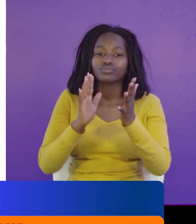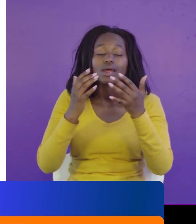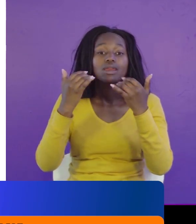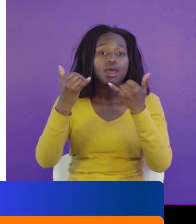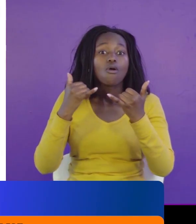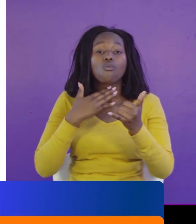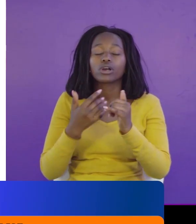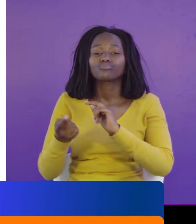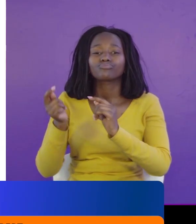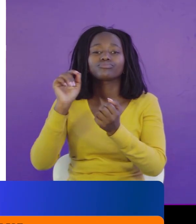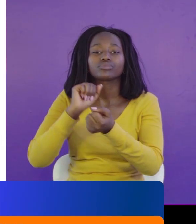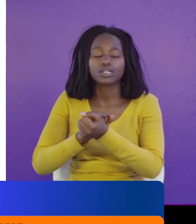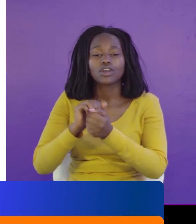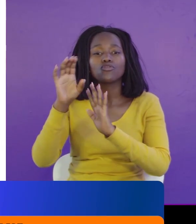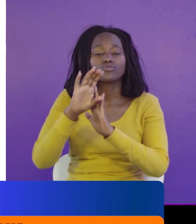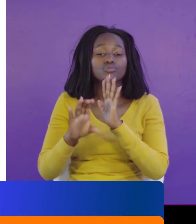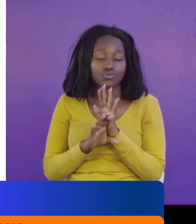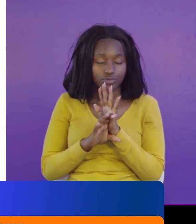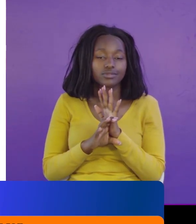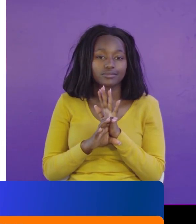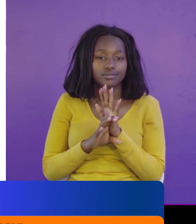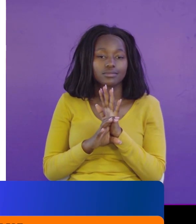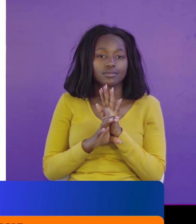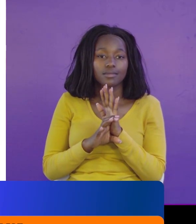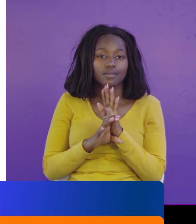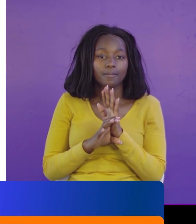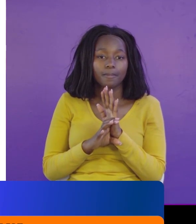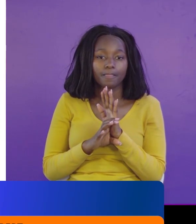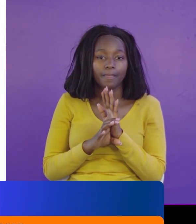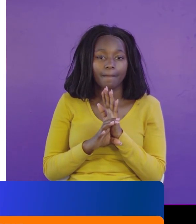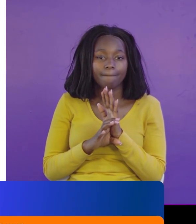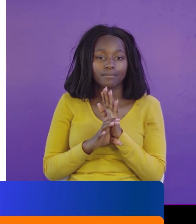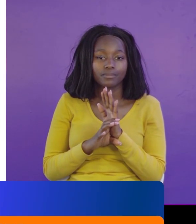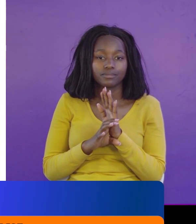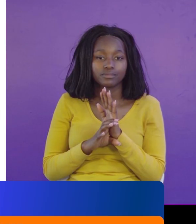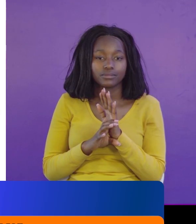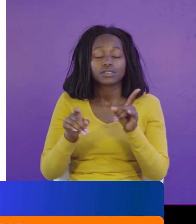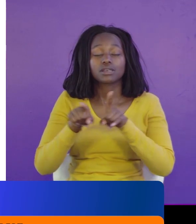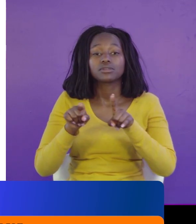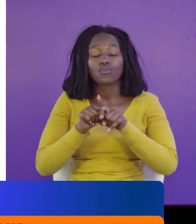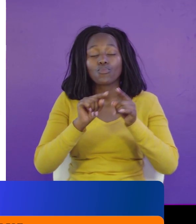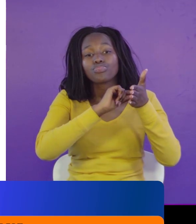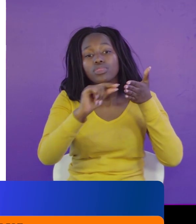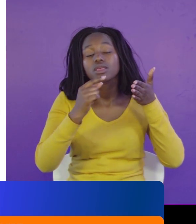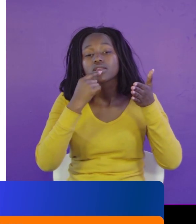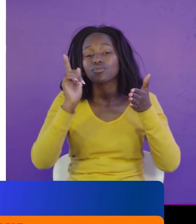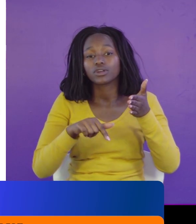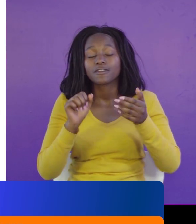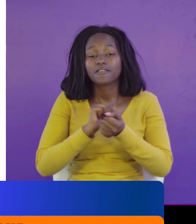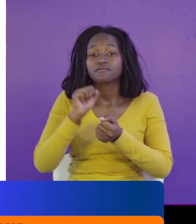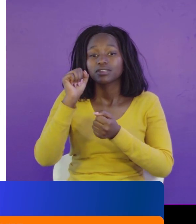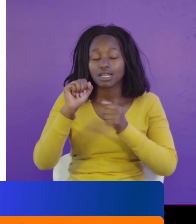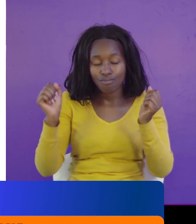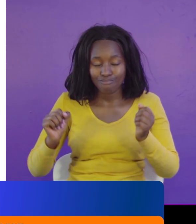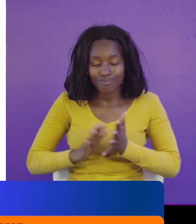Constitution. And on the headlines, it reads, on the 15th anniversary of the Constitution,